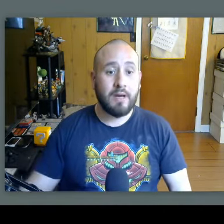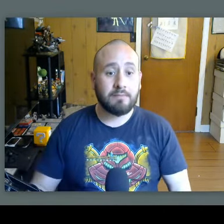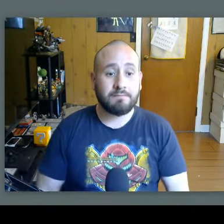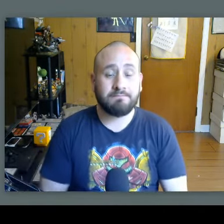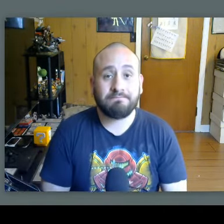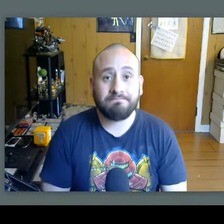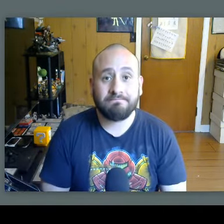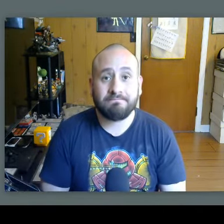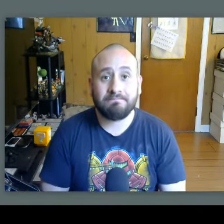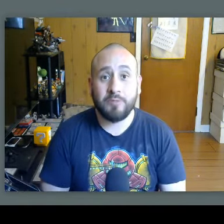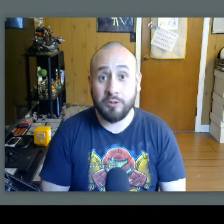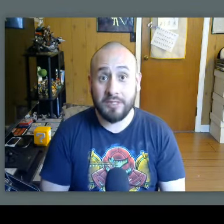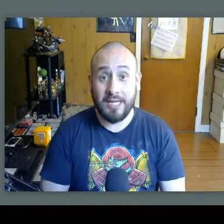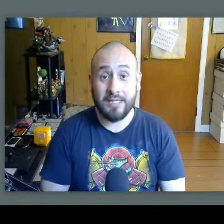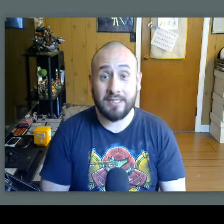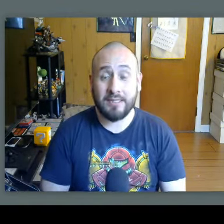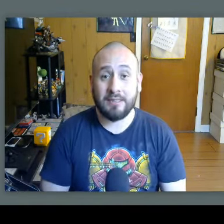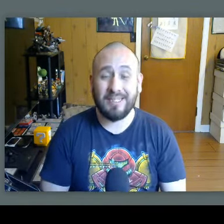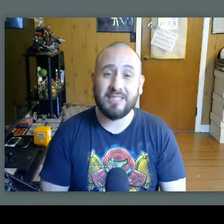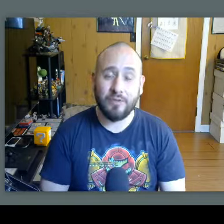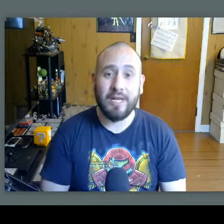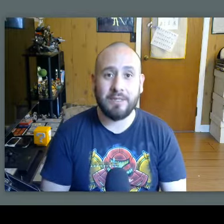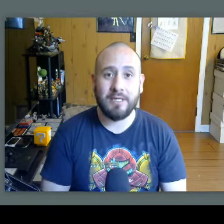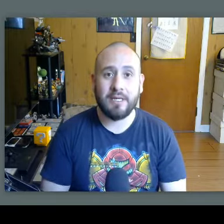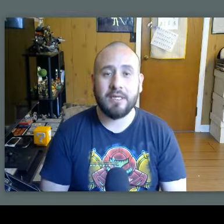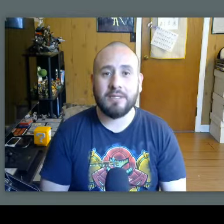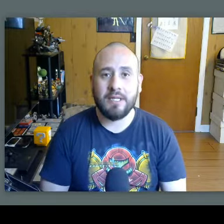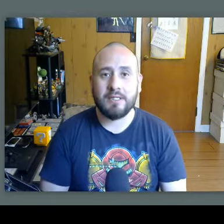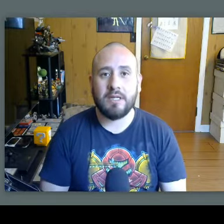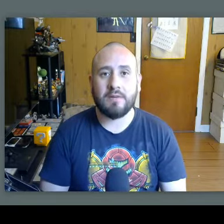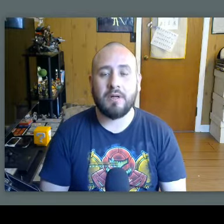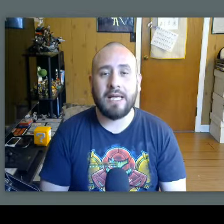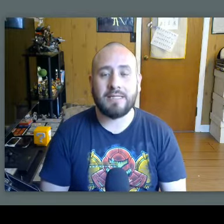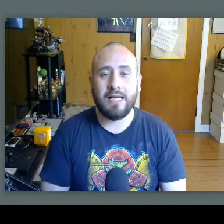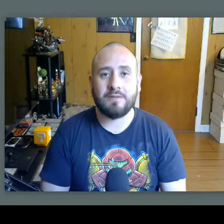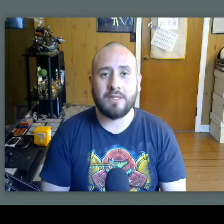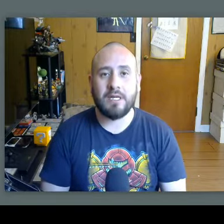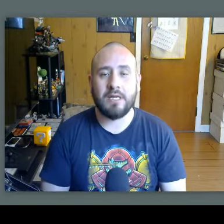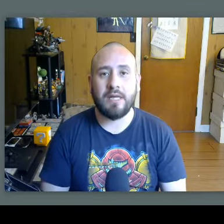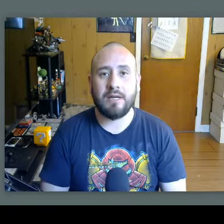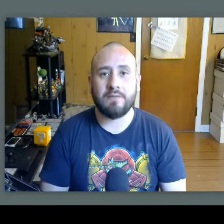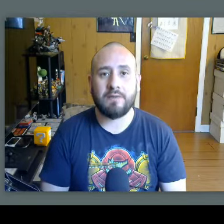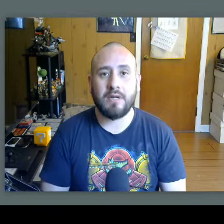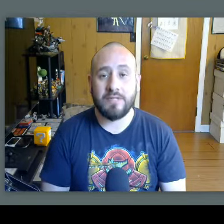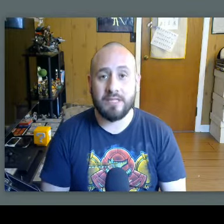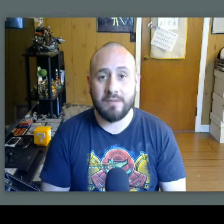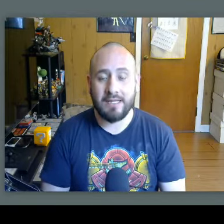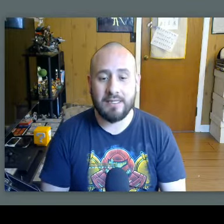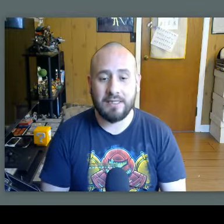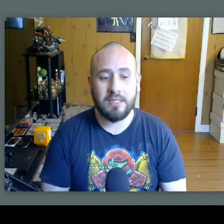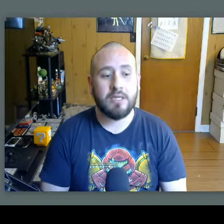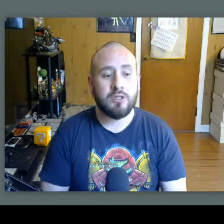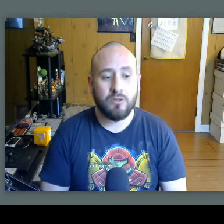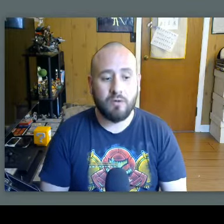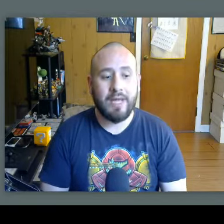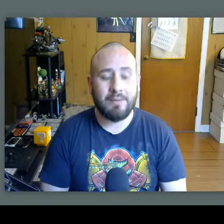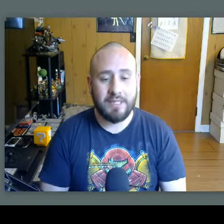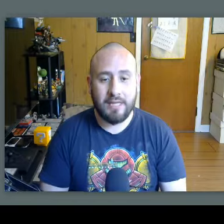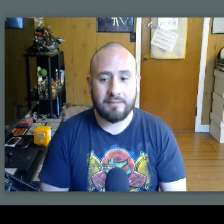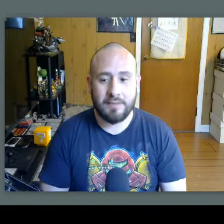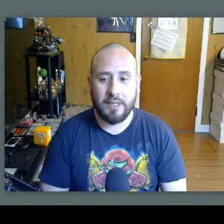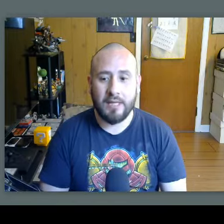All right. New signs. Lots of vocab today. Yesterday, our last class was a lot of conversation practice. New